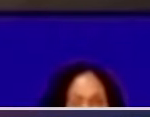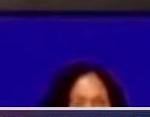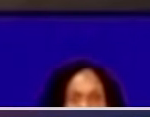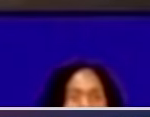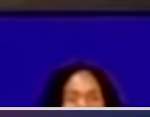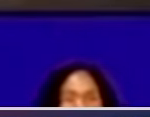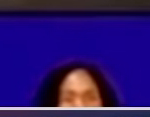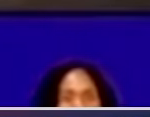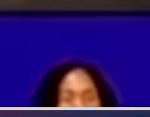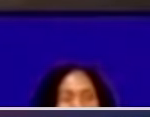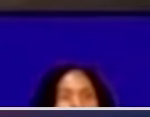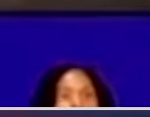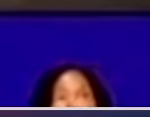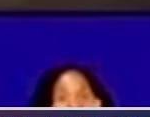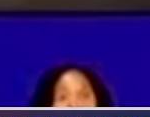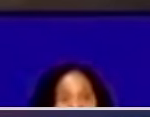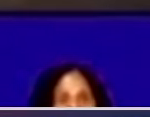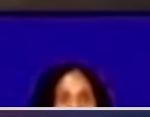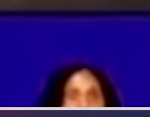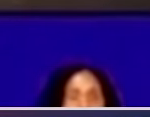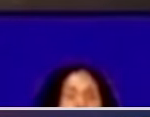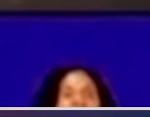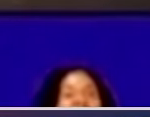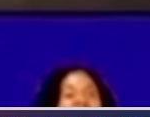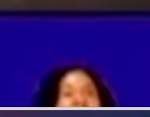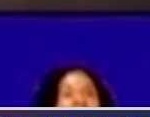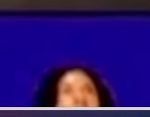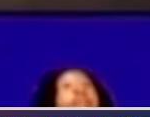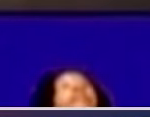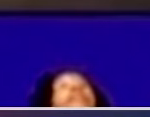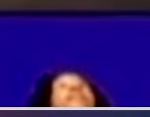DA gets it done.